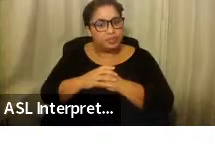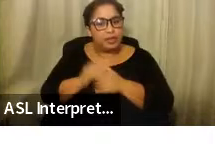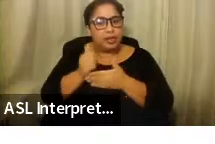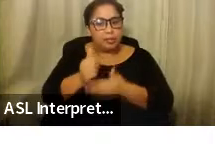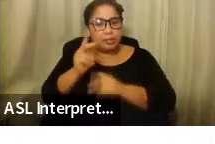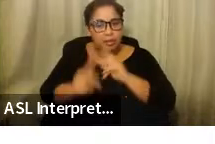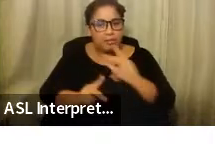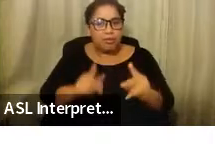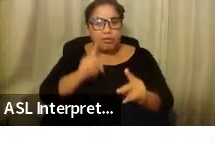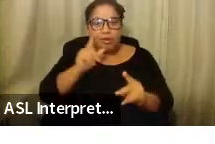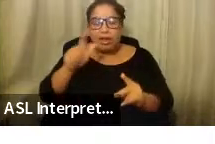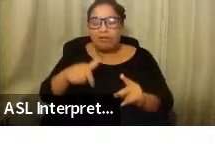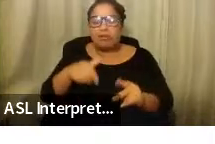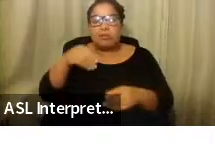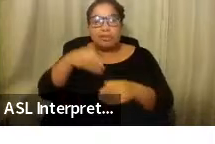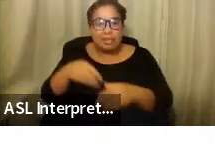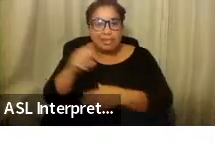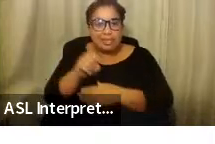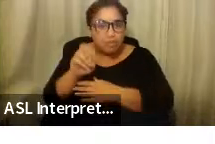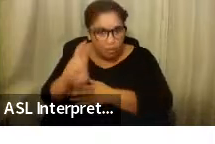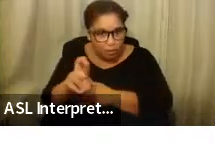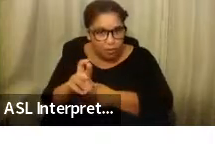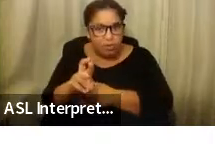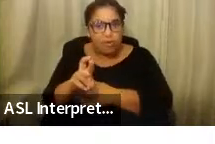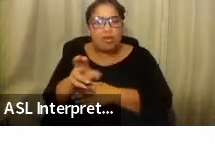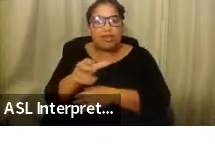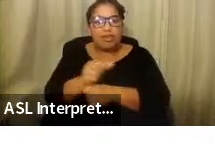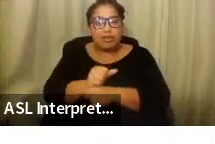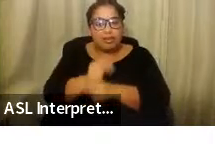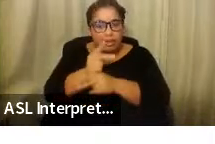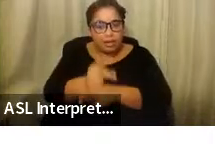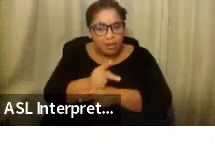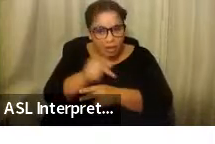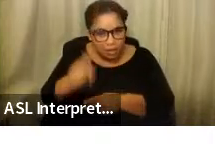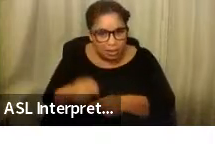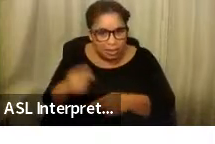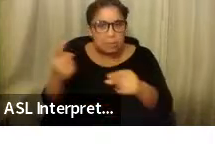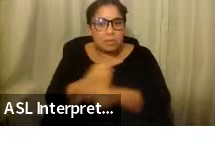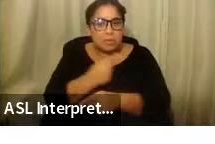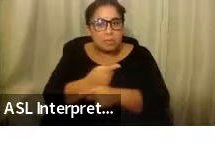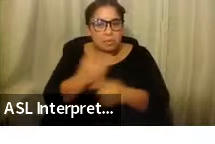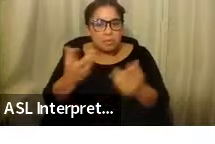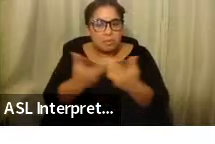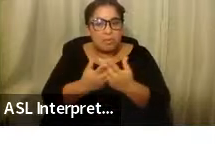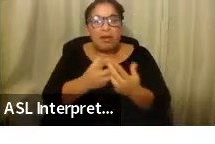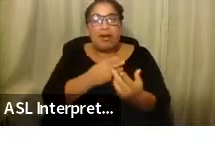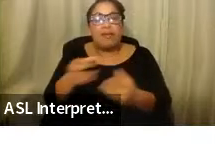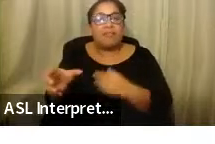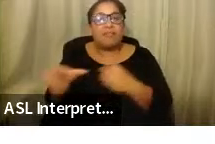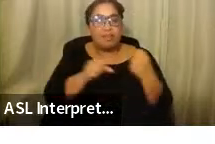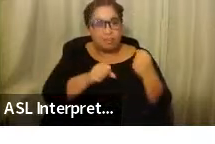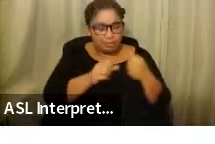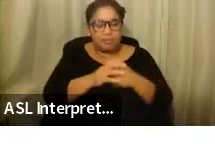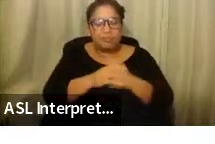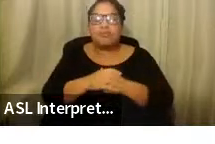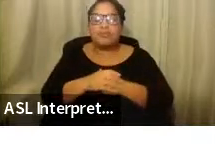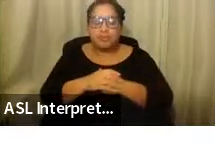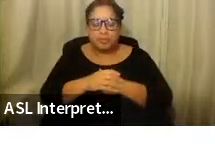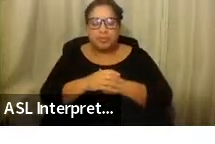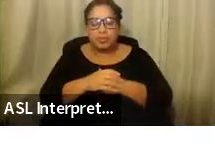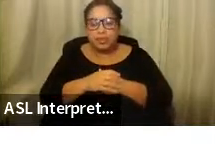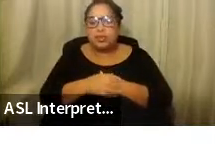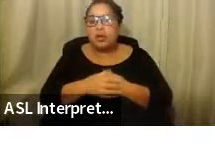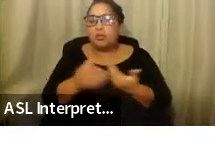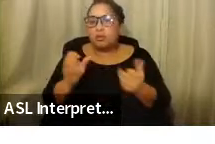people out of emergency rooms and getting them care more appropriately and more quickly. And so we can